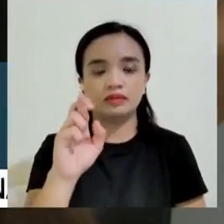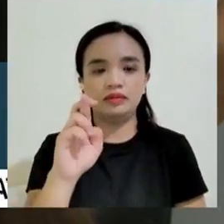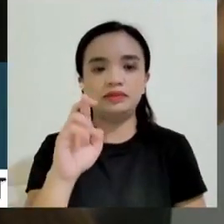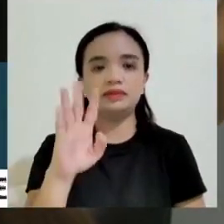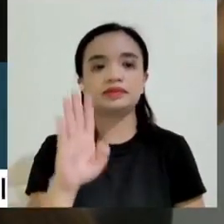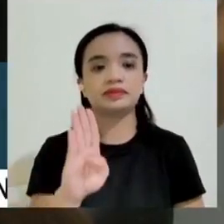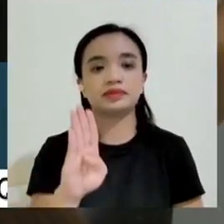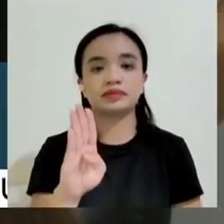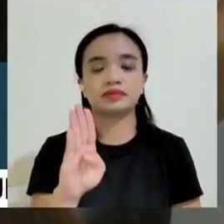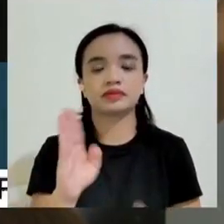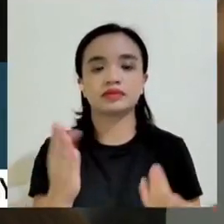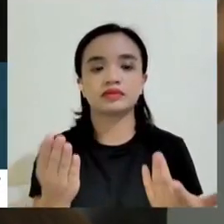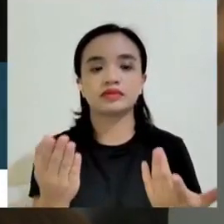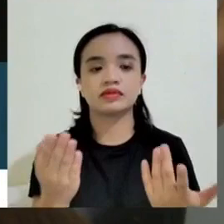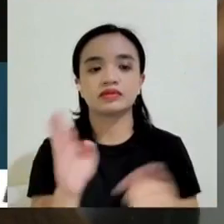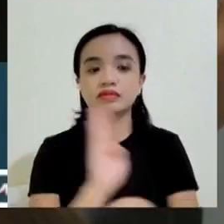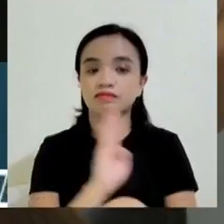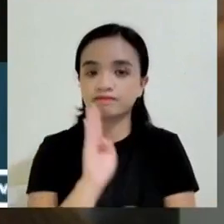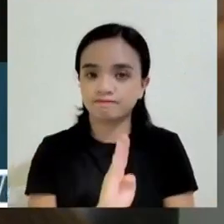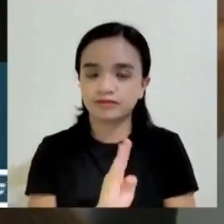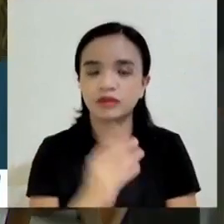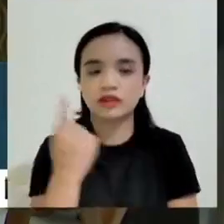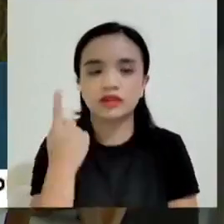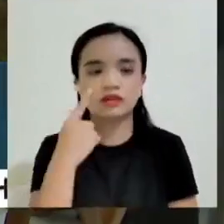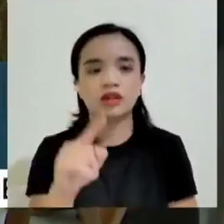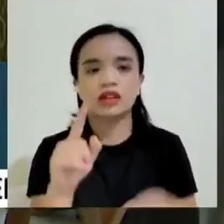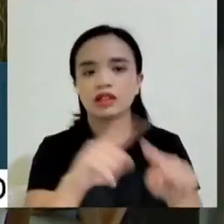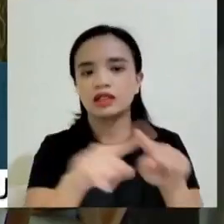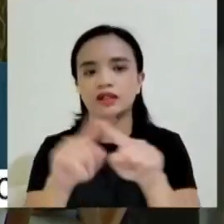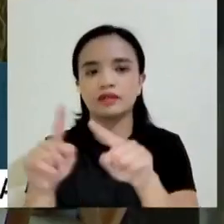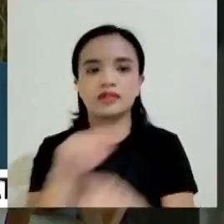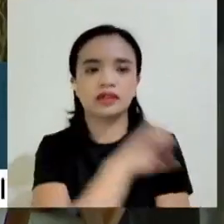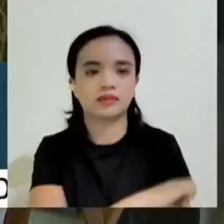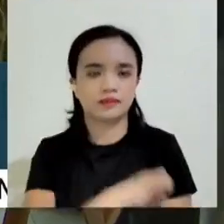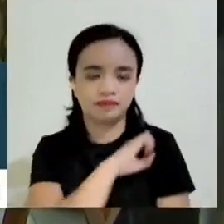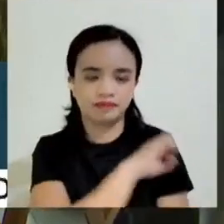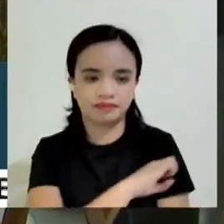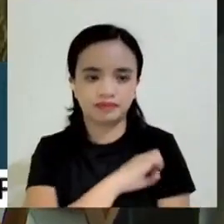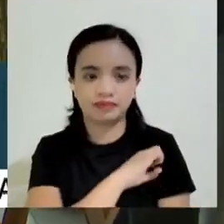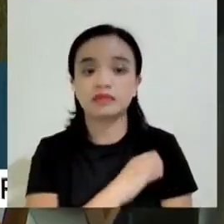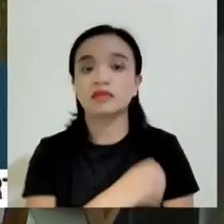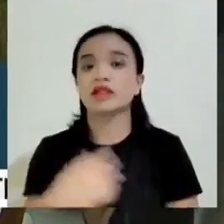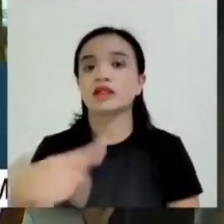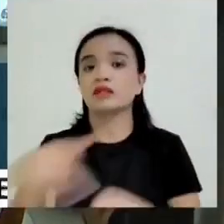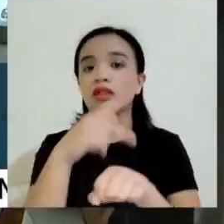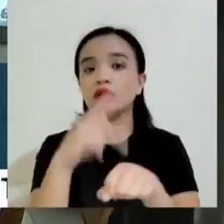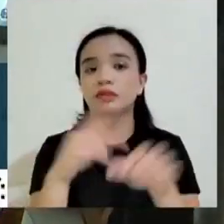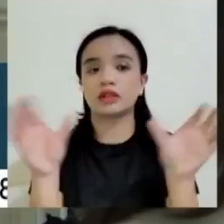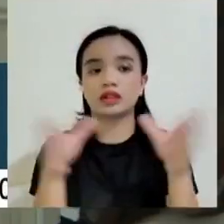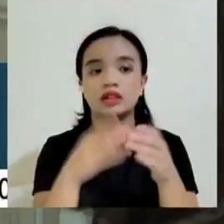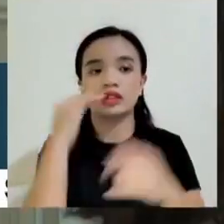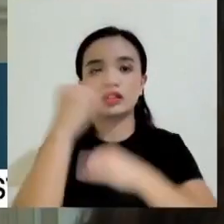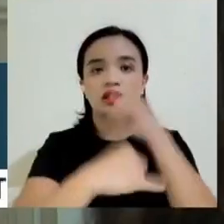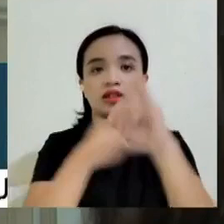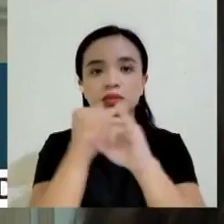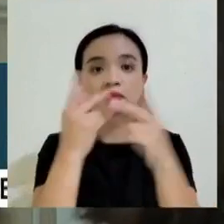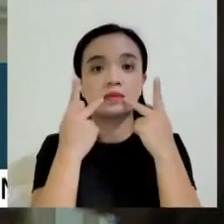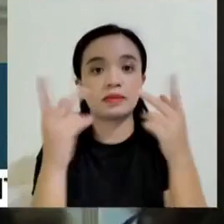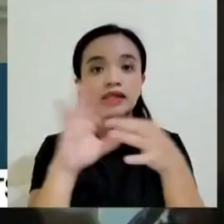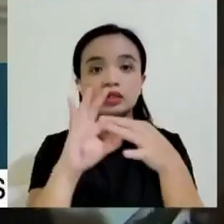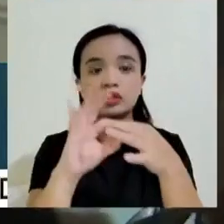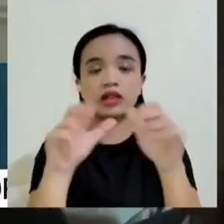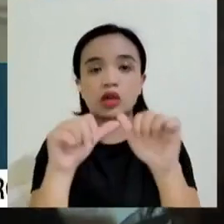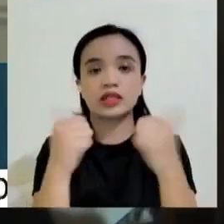to corporate social responsibility and ethics. The Philippine chapter of the International Public Relations Association